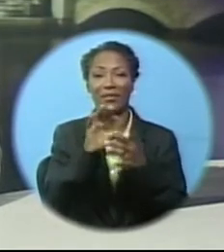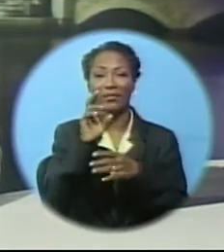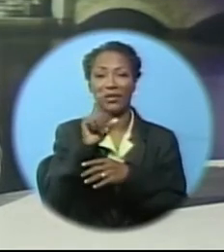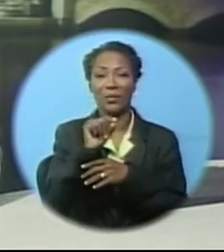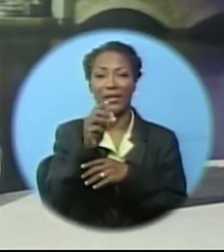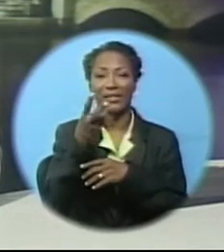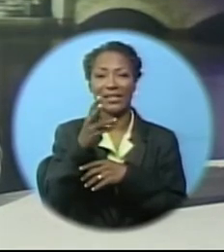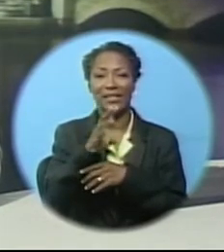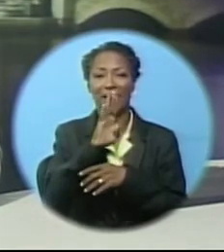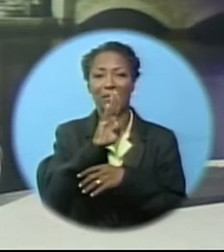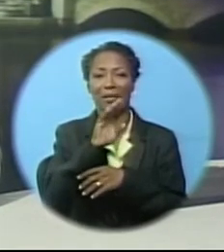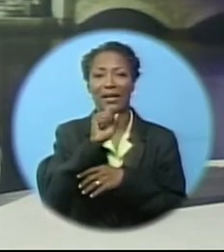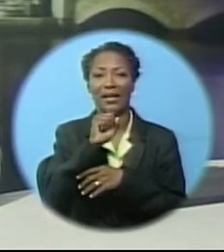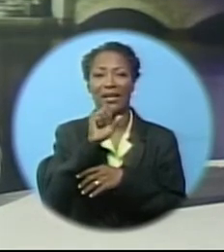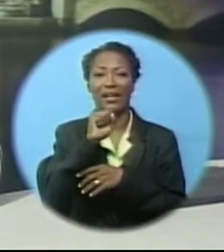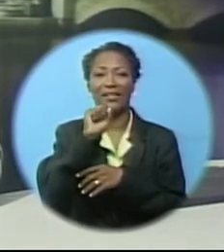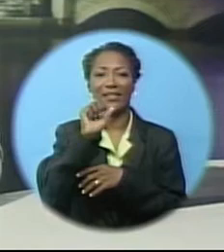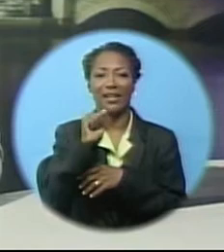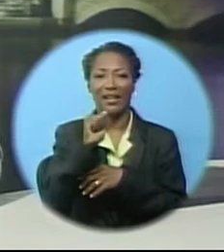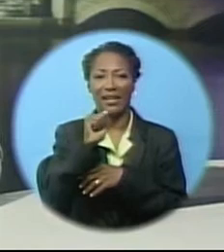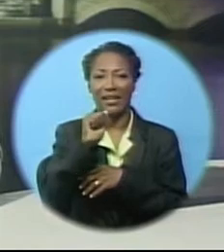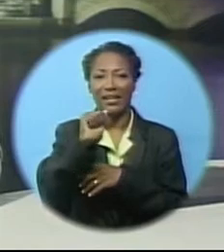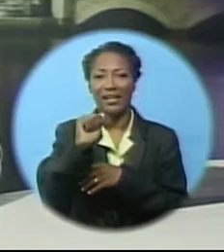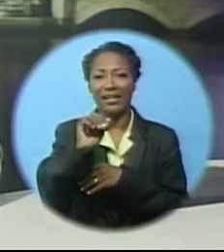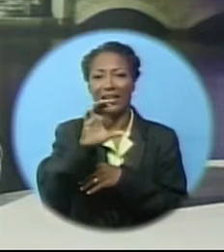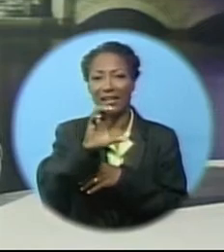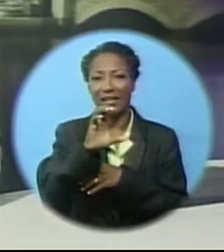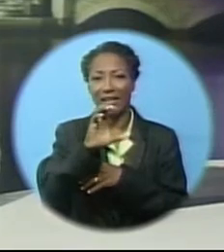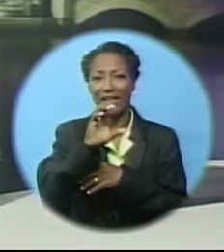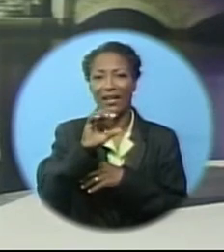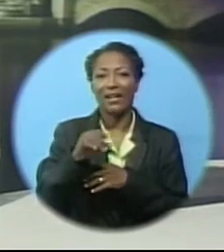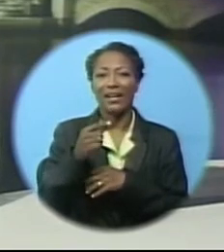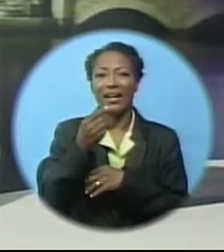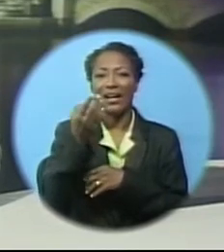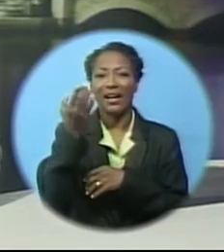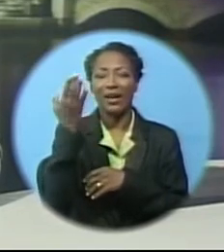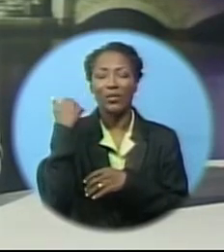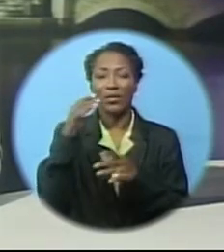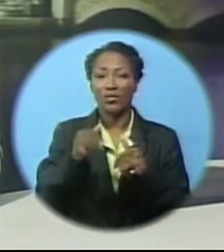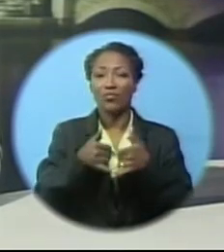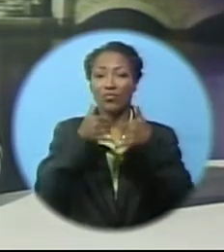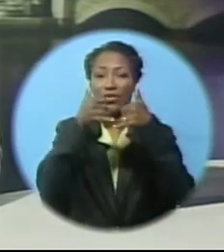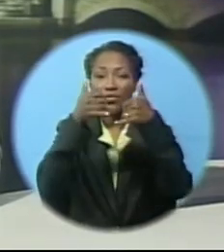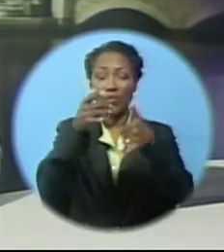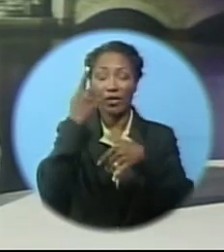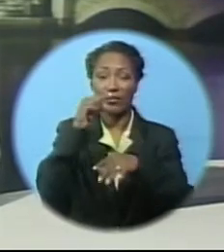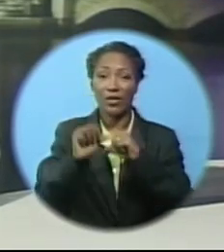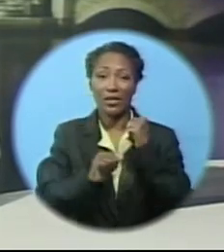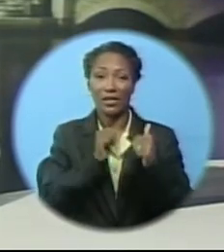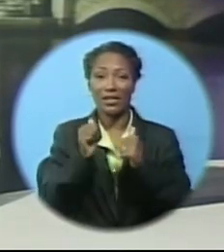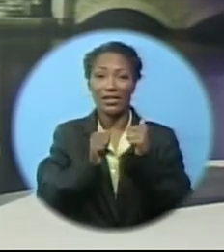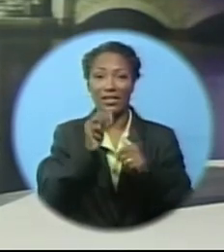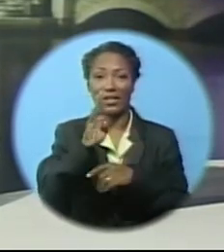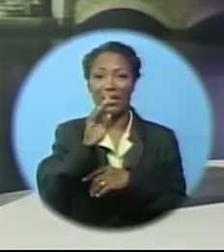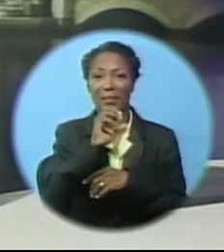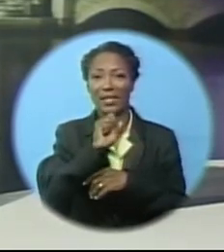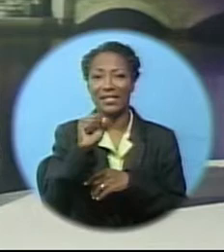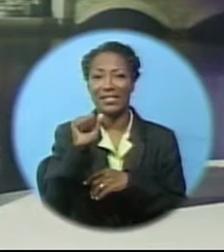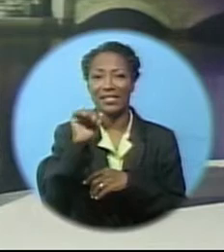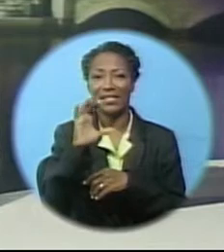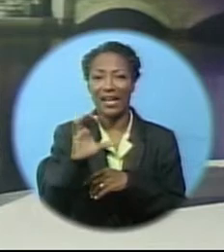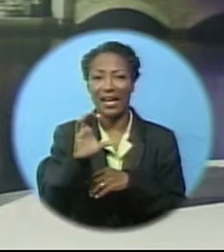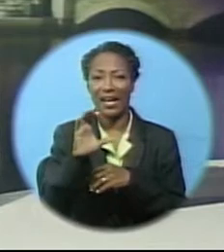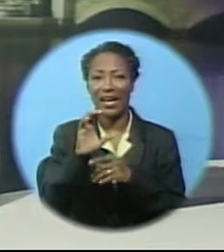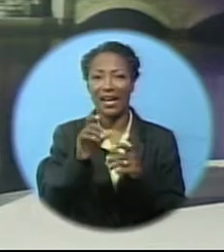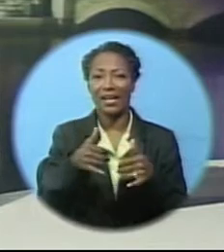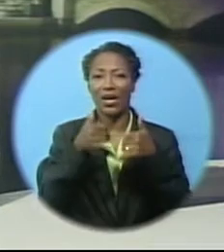Barbados Secondary Schools Athletics Championship have been rewarded for their performances. The BSAC Annual Awards Ceremony was held recently at